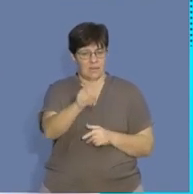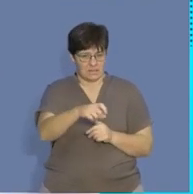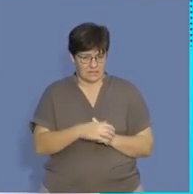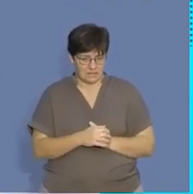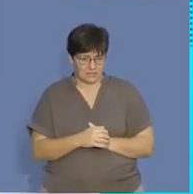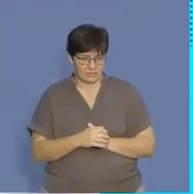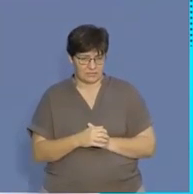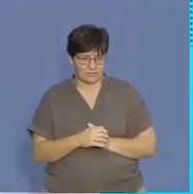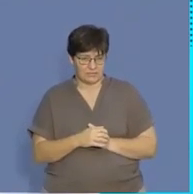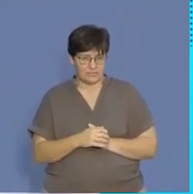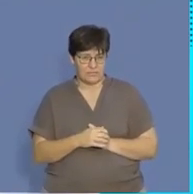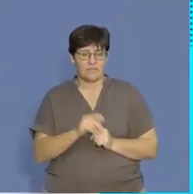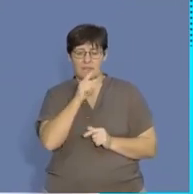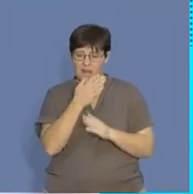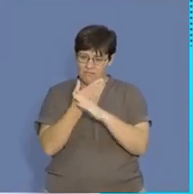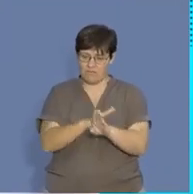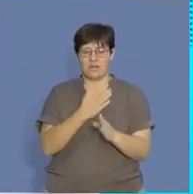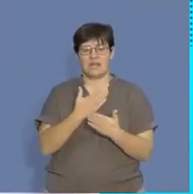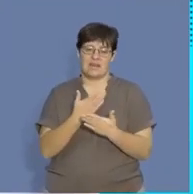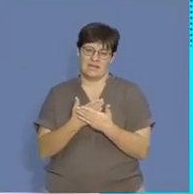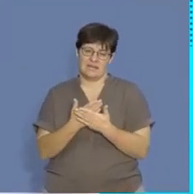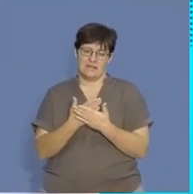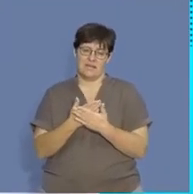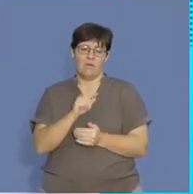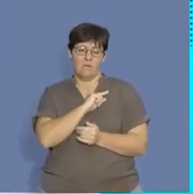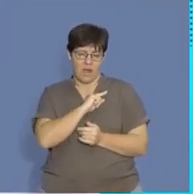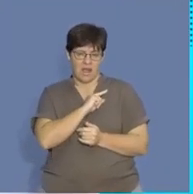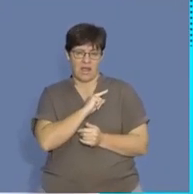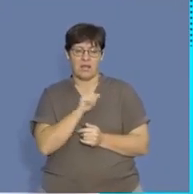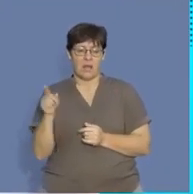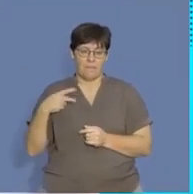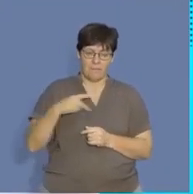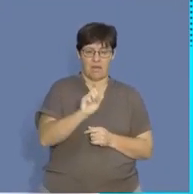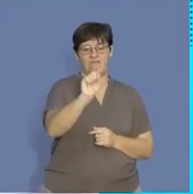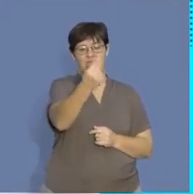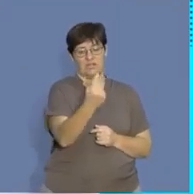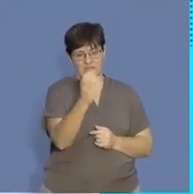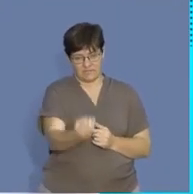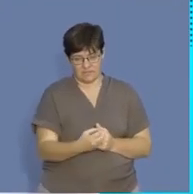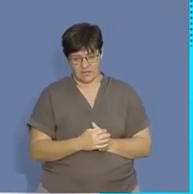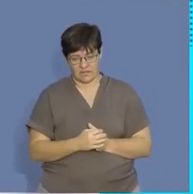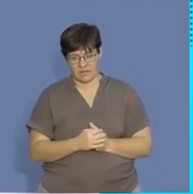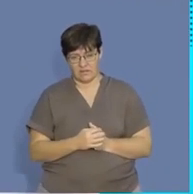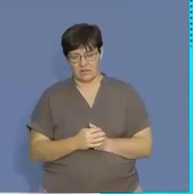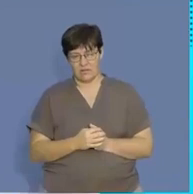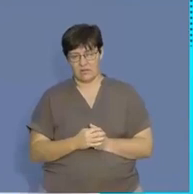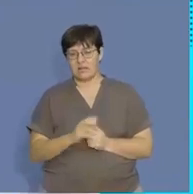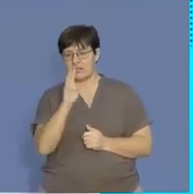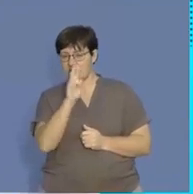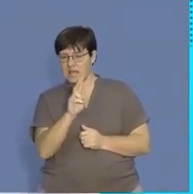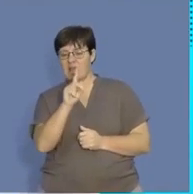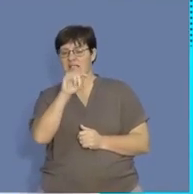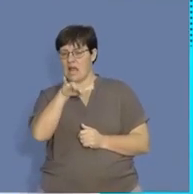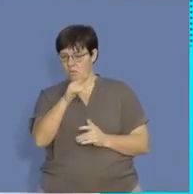bank, okay? And that can be avoided if your debtors pay you first. So clearly, we can see